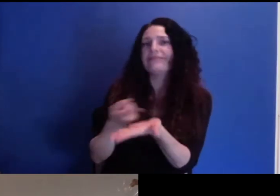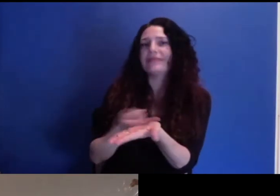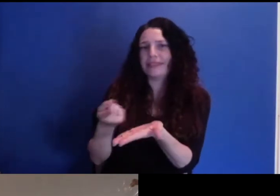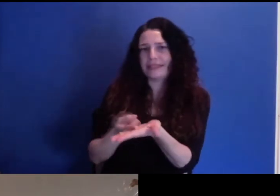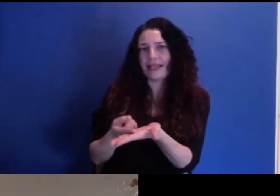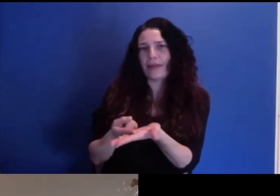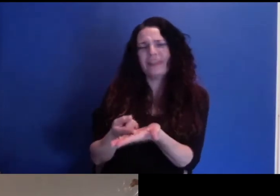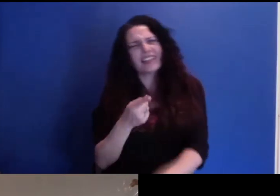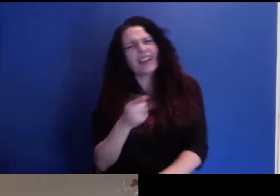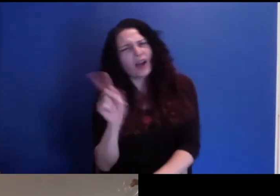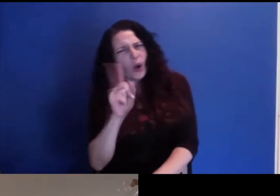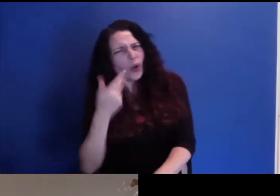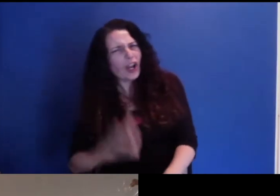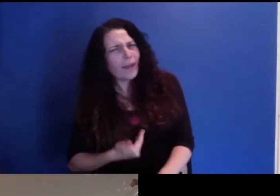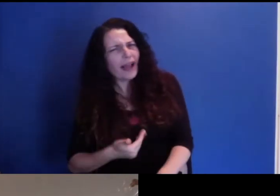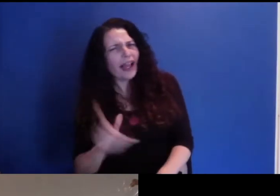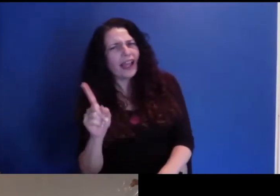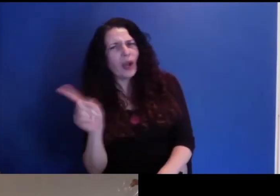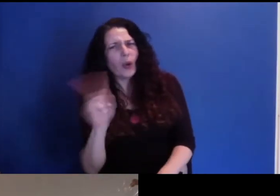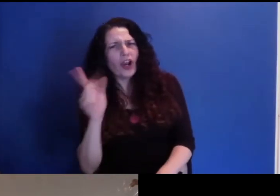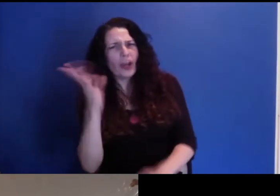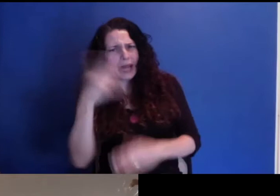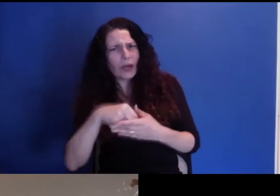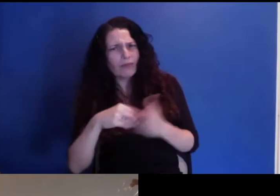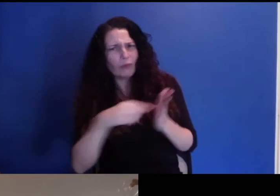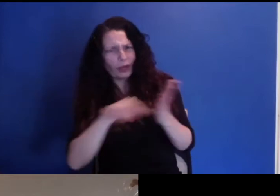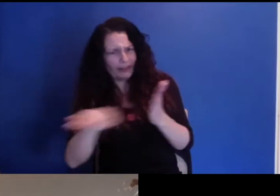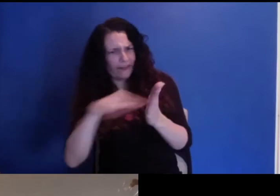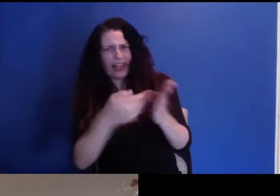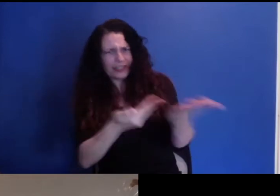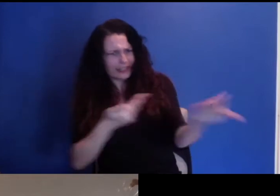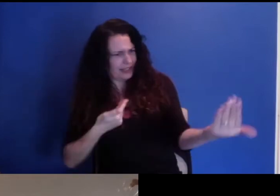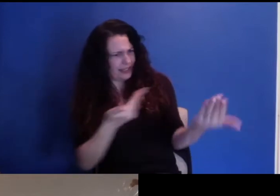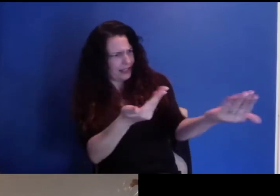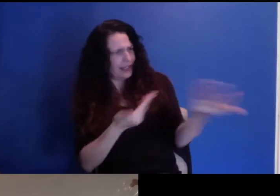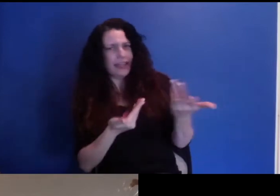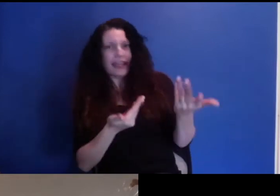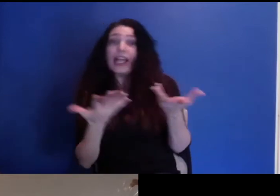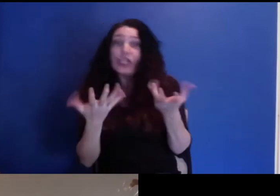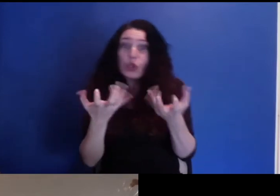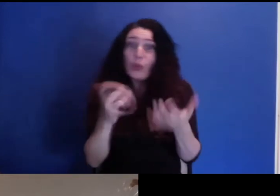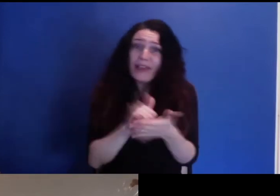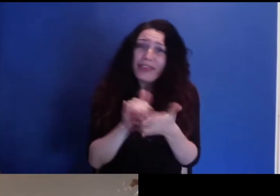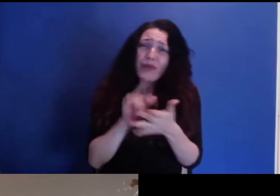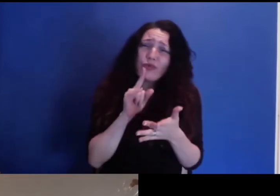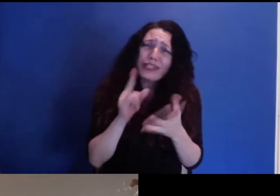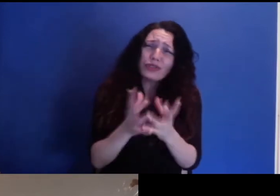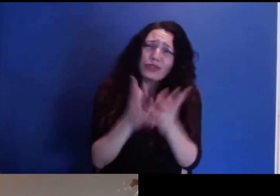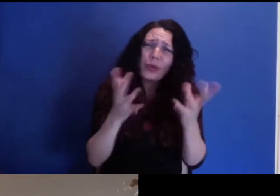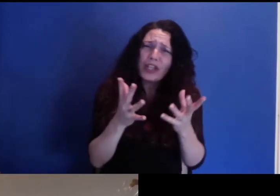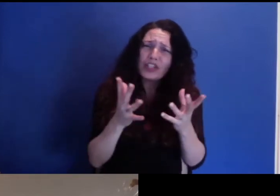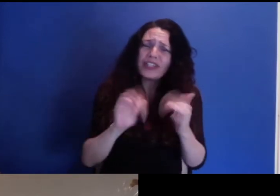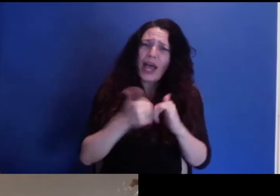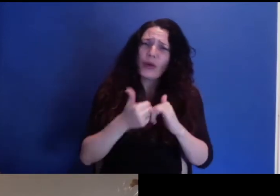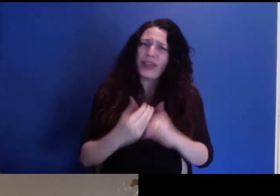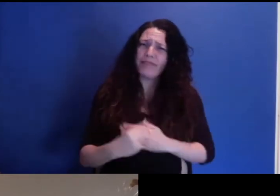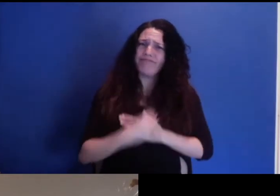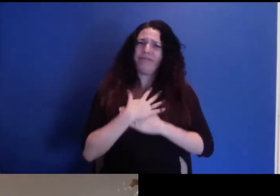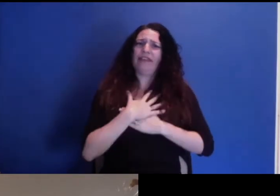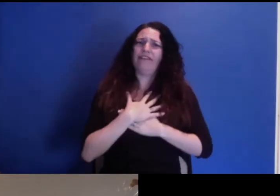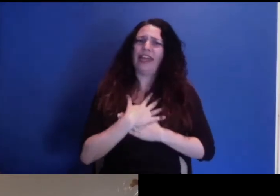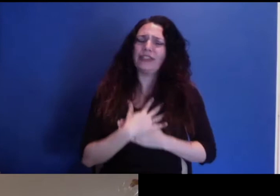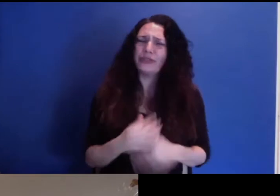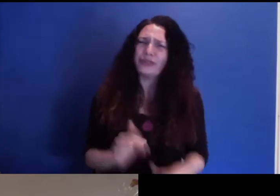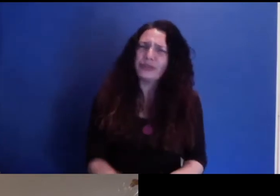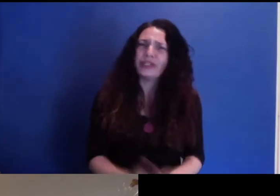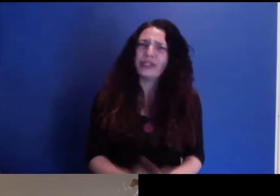reflected and wanting that so badly, and how that reflects on you, and then wanting to tell